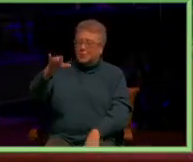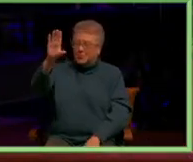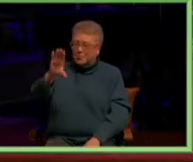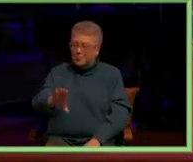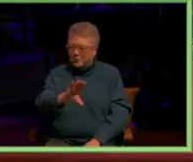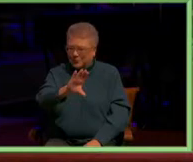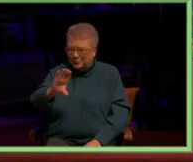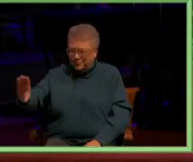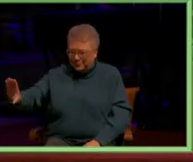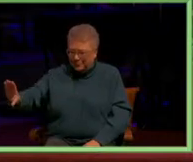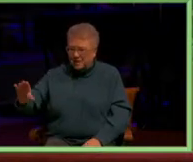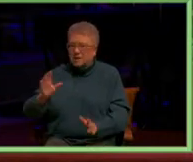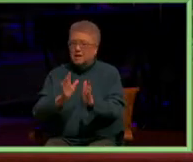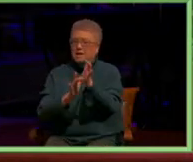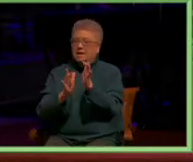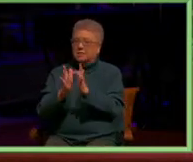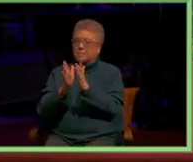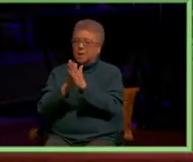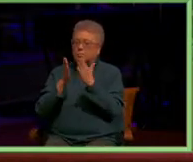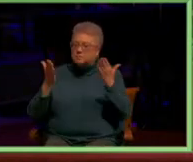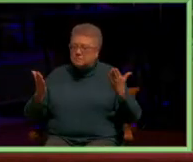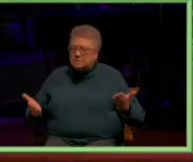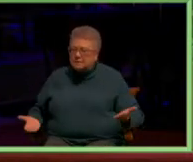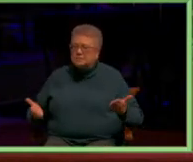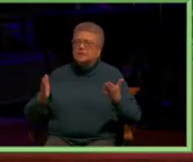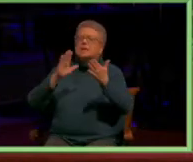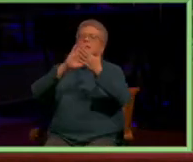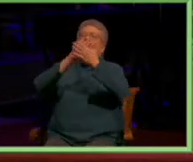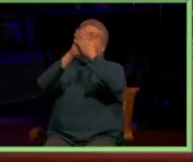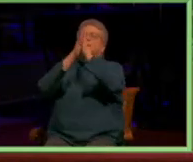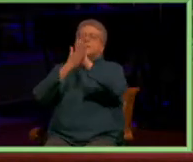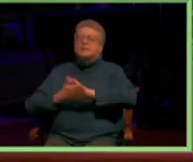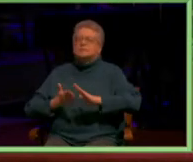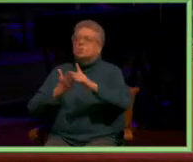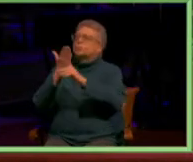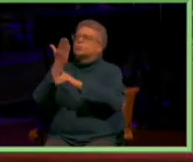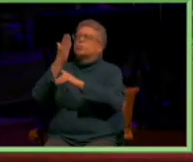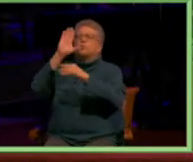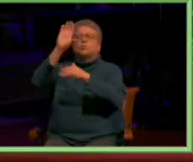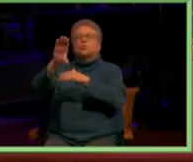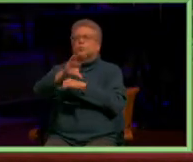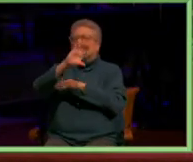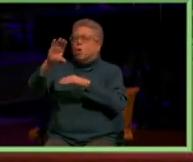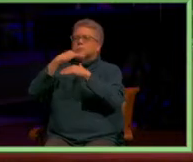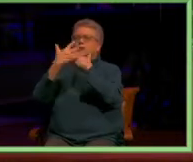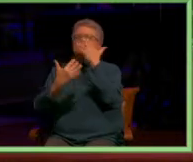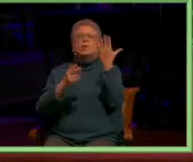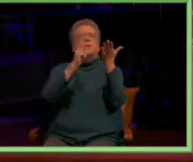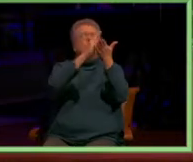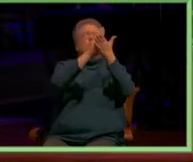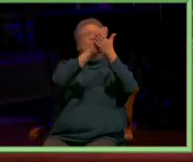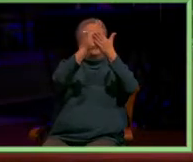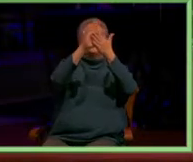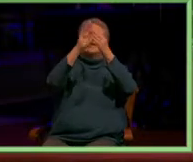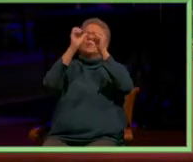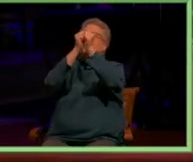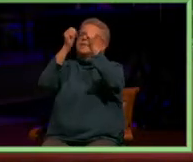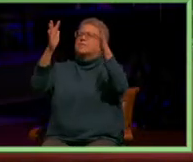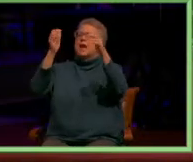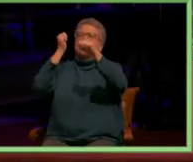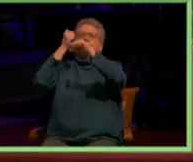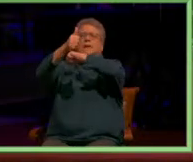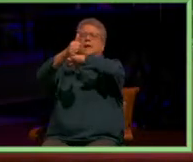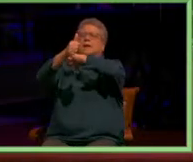the text, making peace by the blood of the cross so that you may be holy and blameless, and I love this phrase,